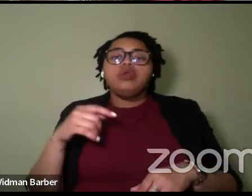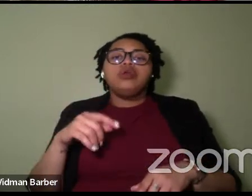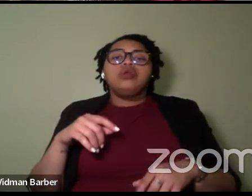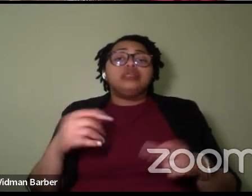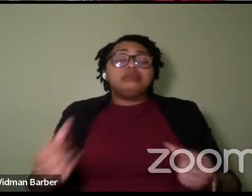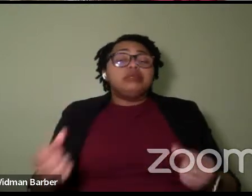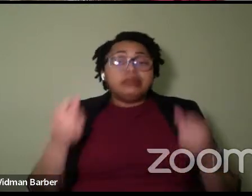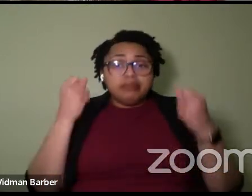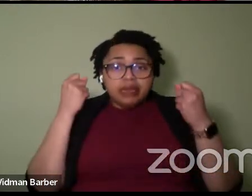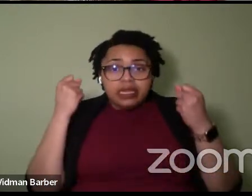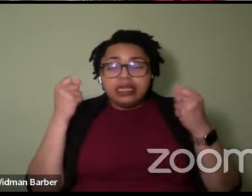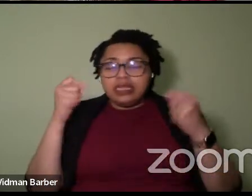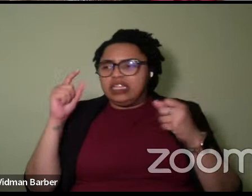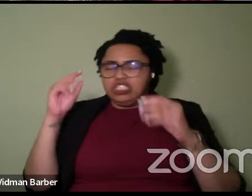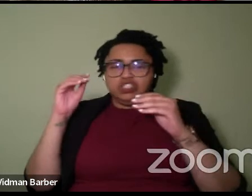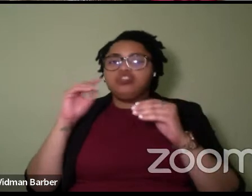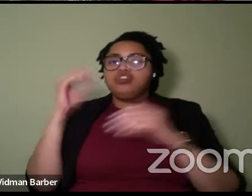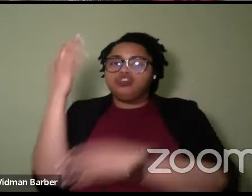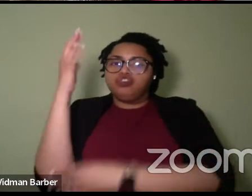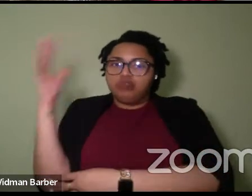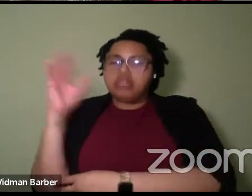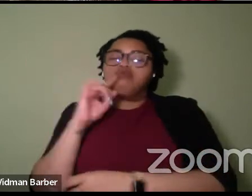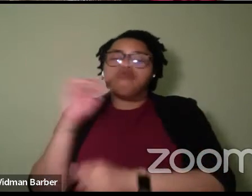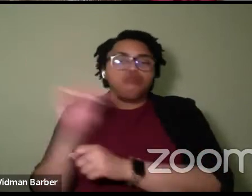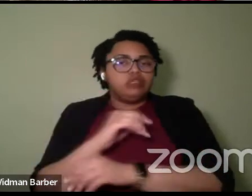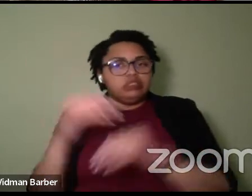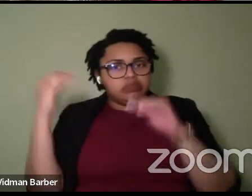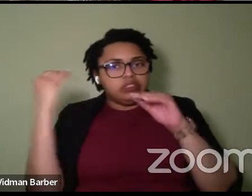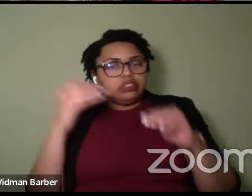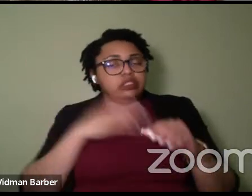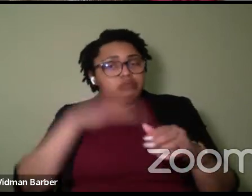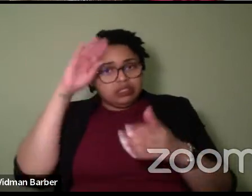the tree has to teach him and us.